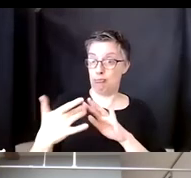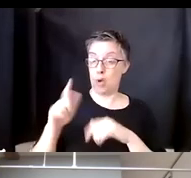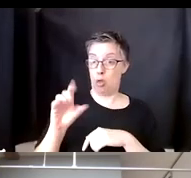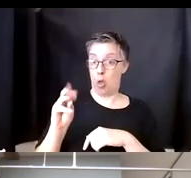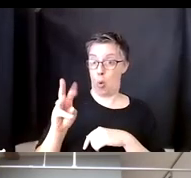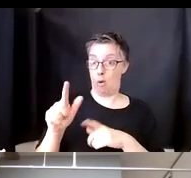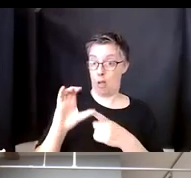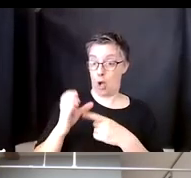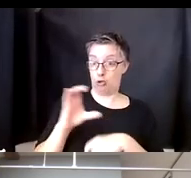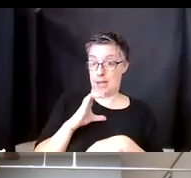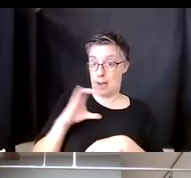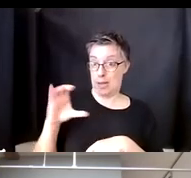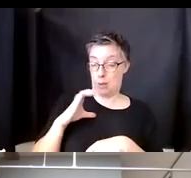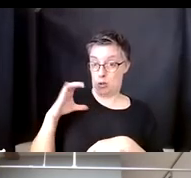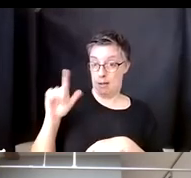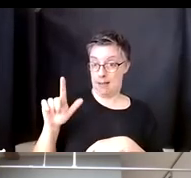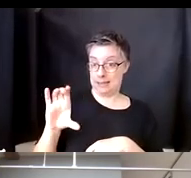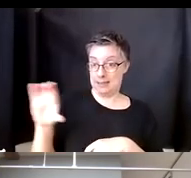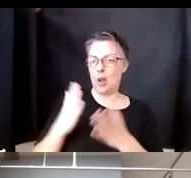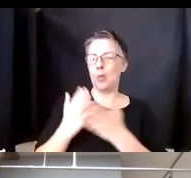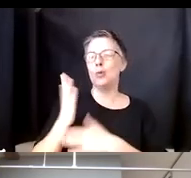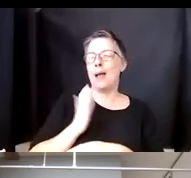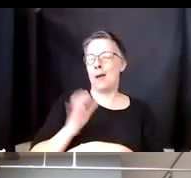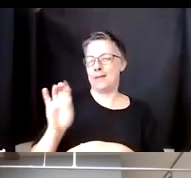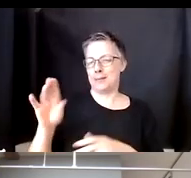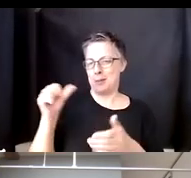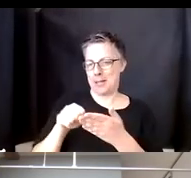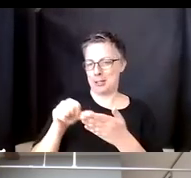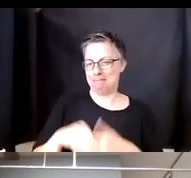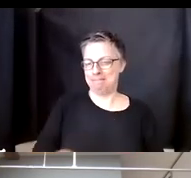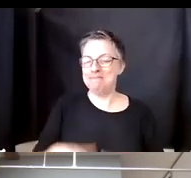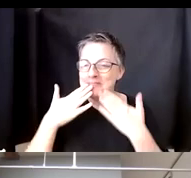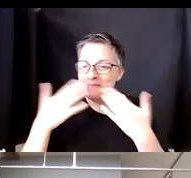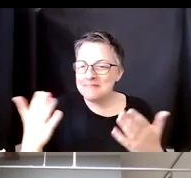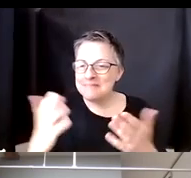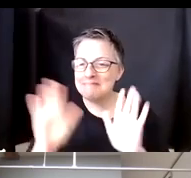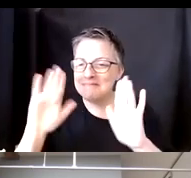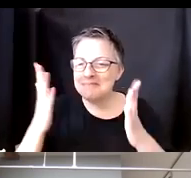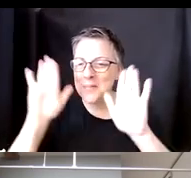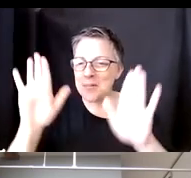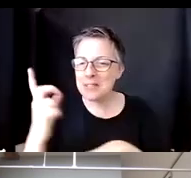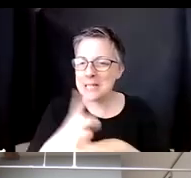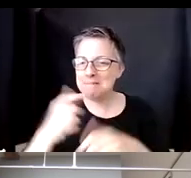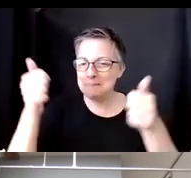Council, the best way to find us is through our Facebook page. Thank you, everyone. Have a wonderful day.